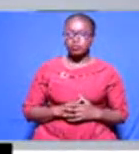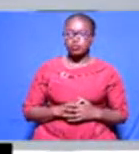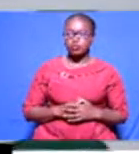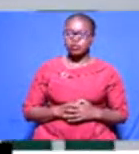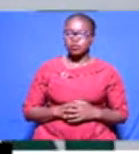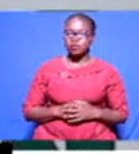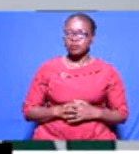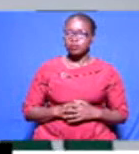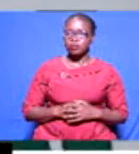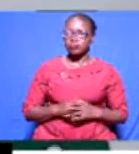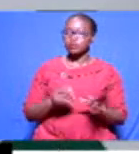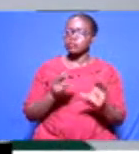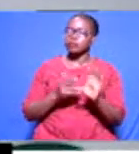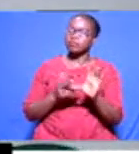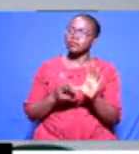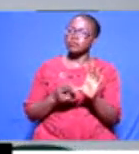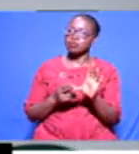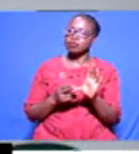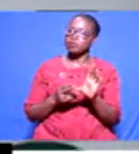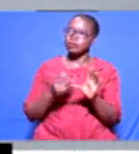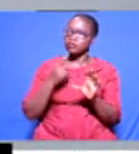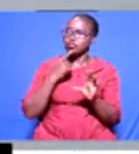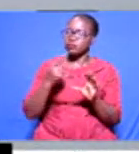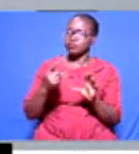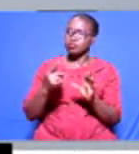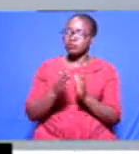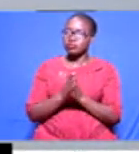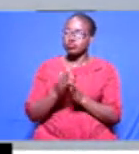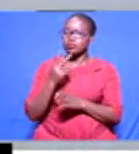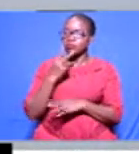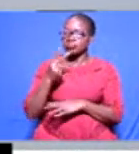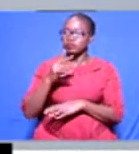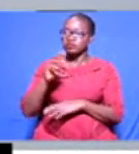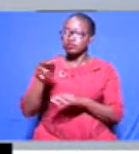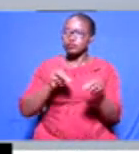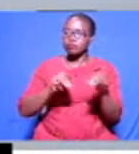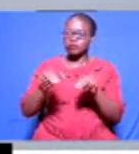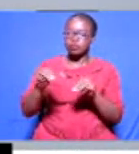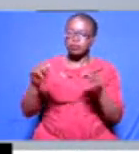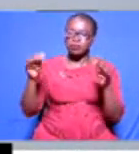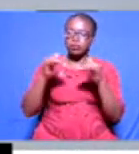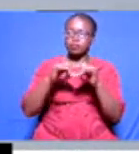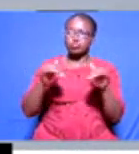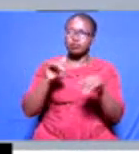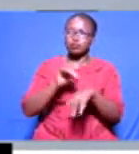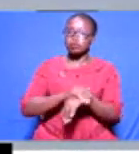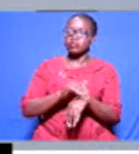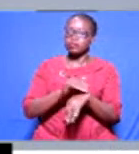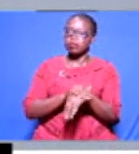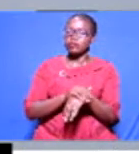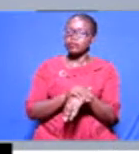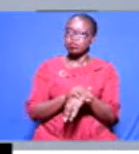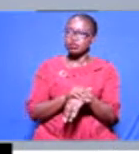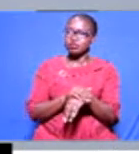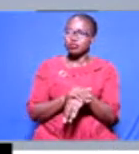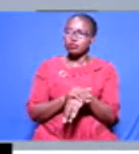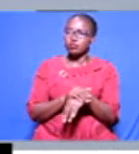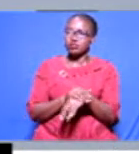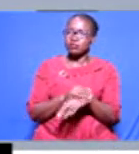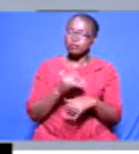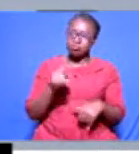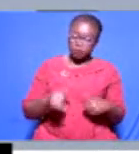I participate in 100 and 200 meters. Our camp is good. We enjoy being